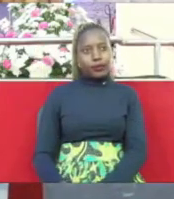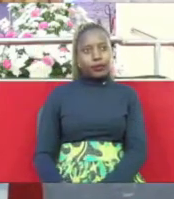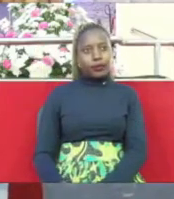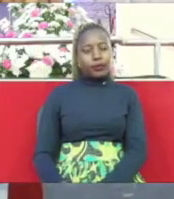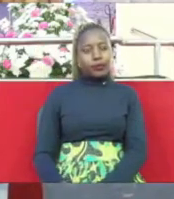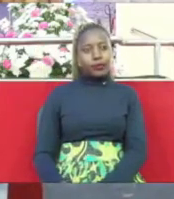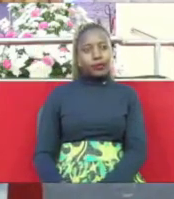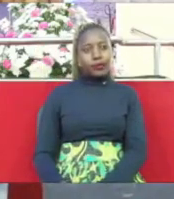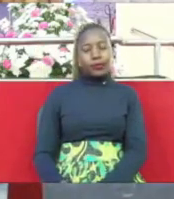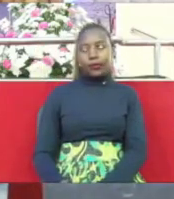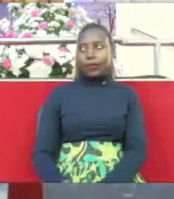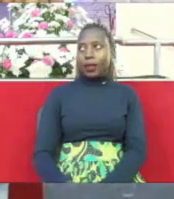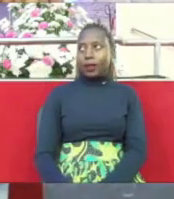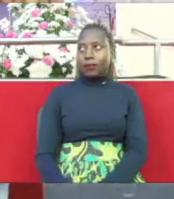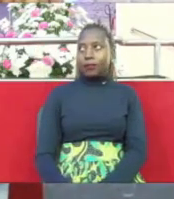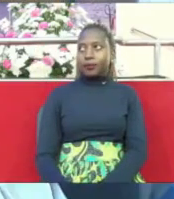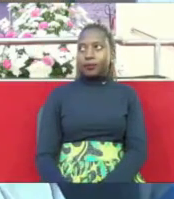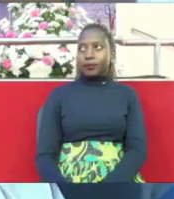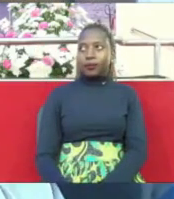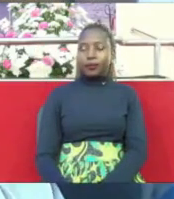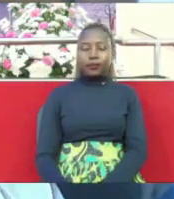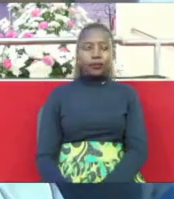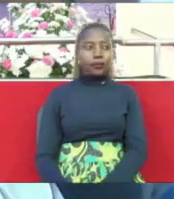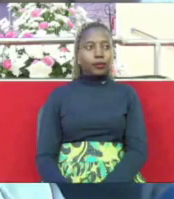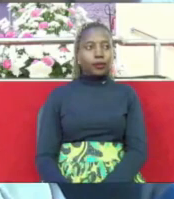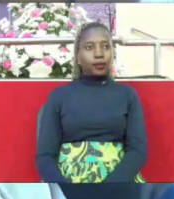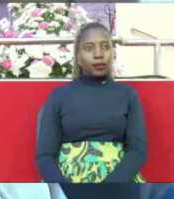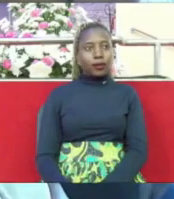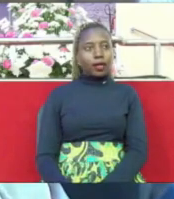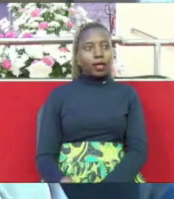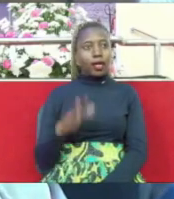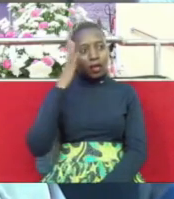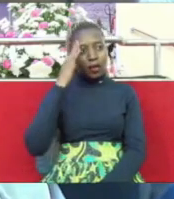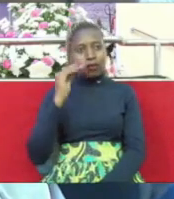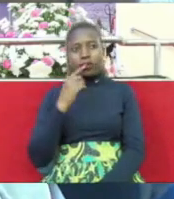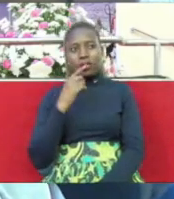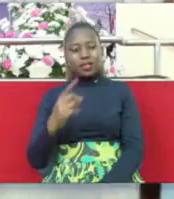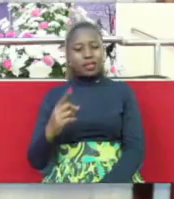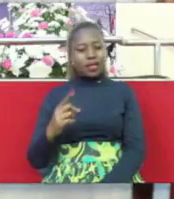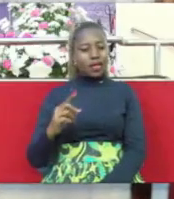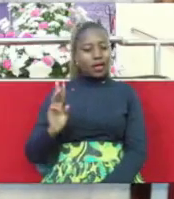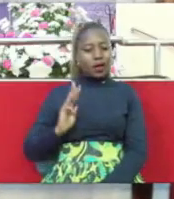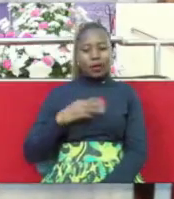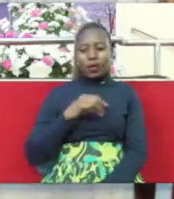zetu, hatuendi bila kuwepo kwako. He says we are not interested in the angel,